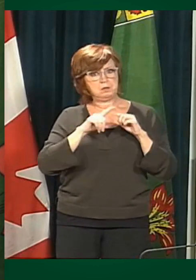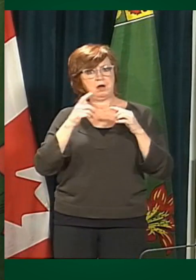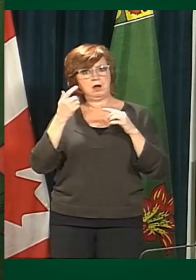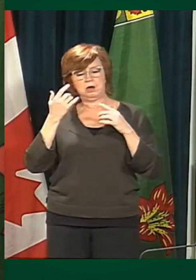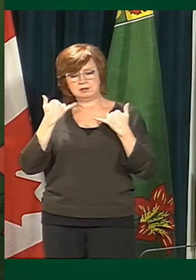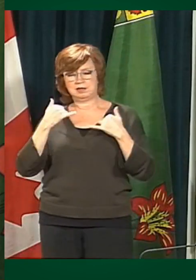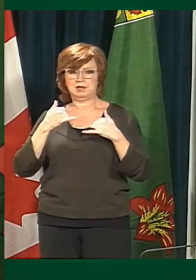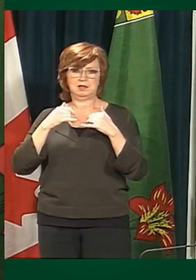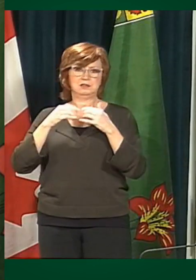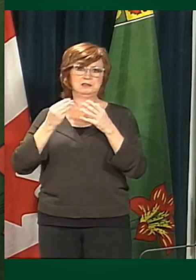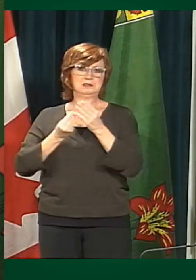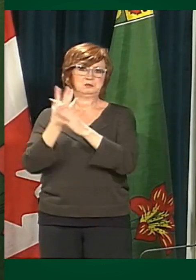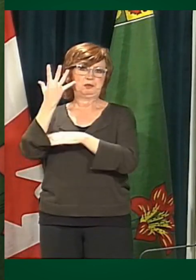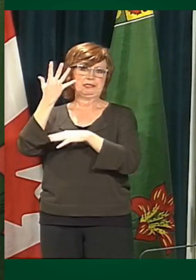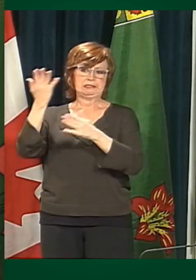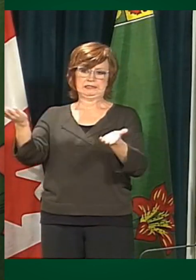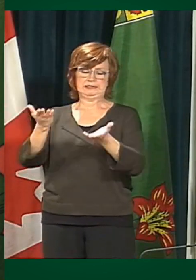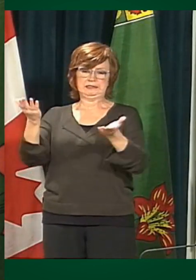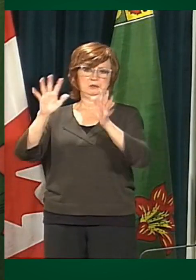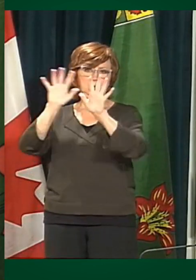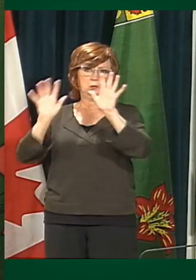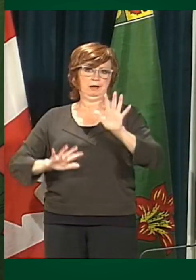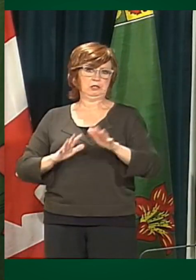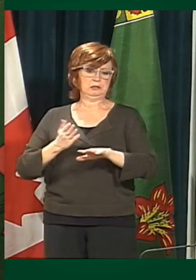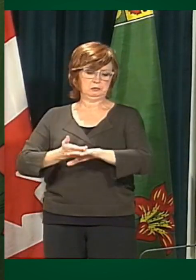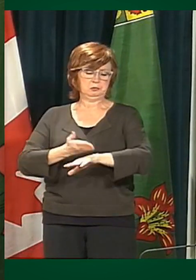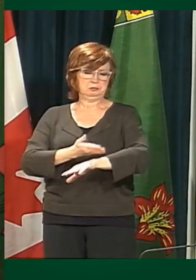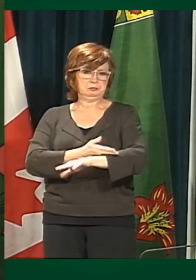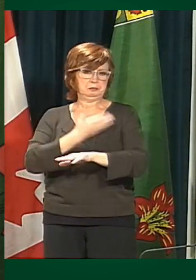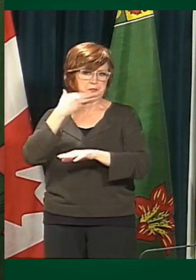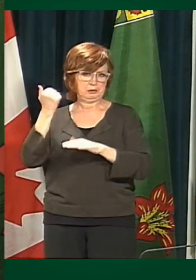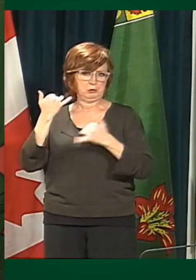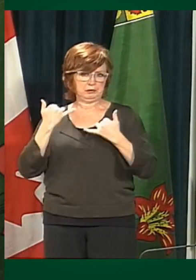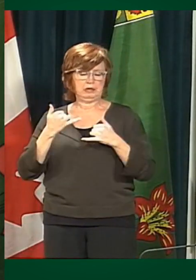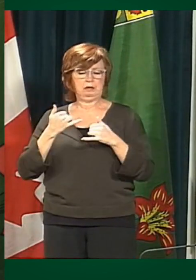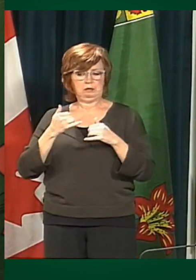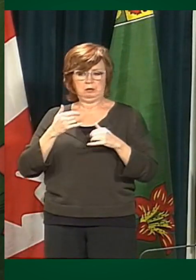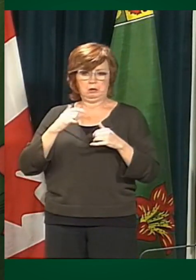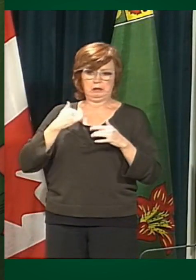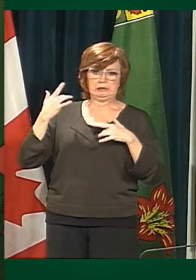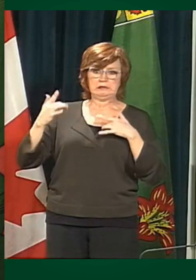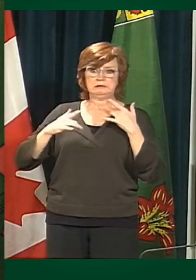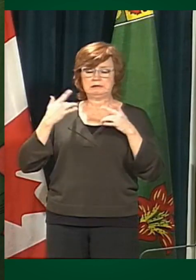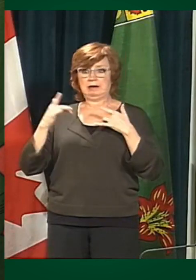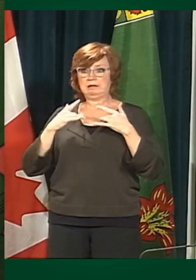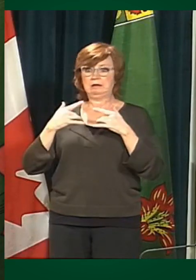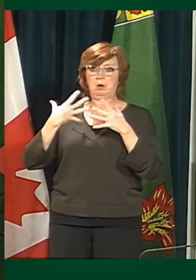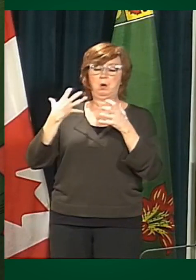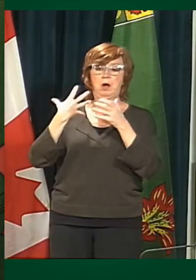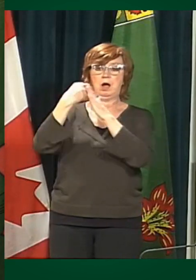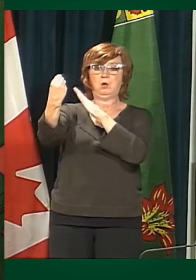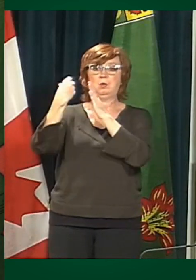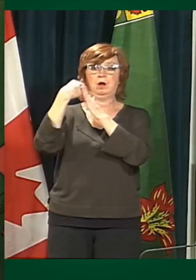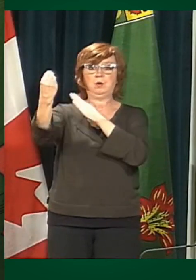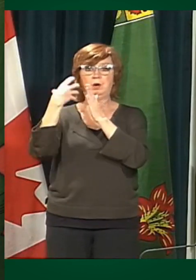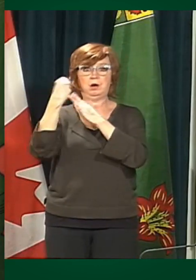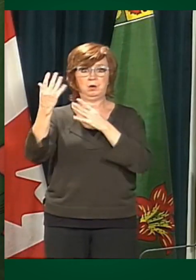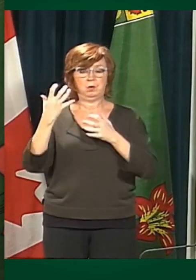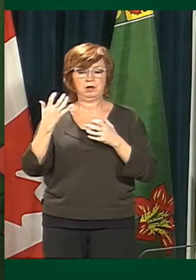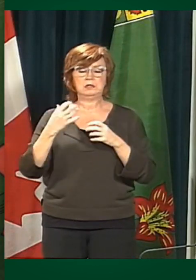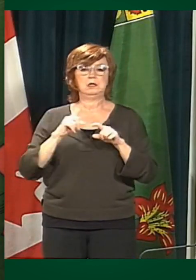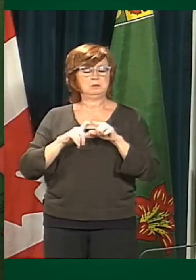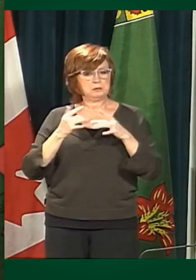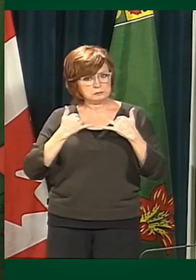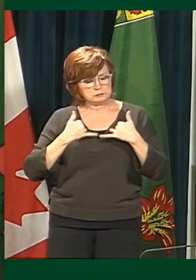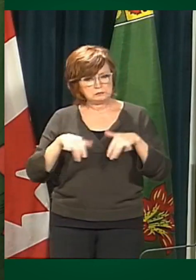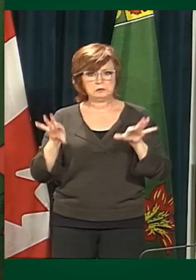weather and take the full advantage of the spring weather and the coming summer. But it's important to just remember that